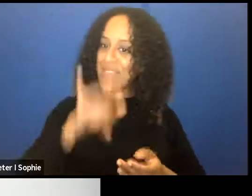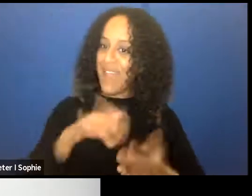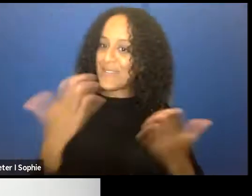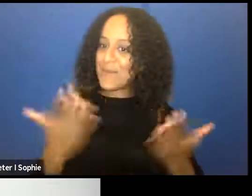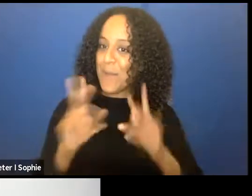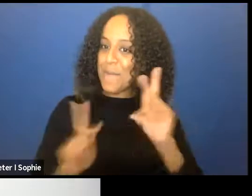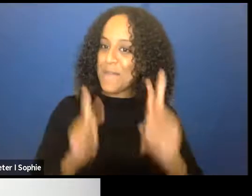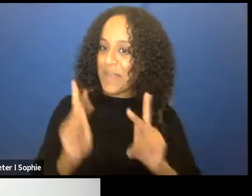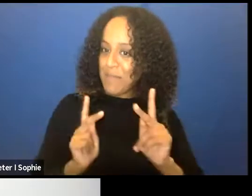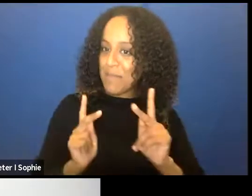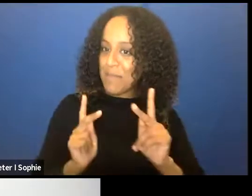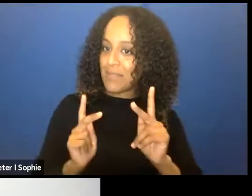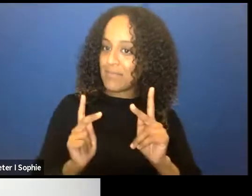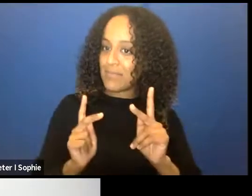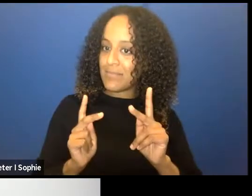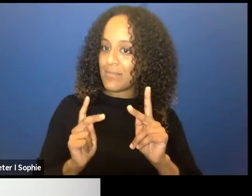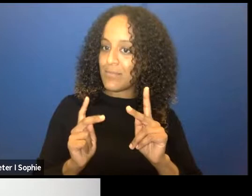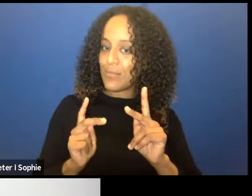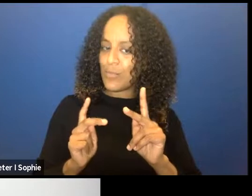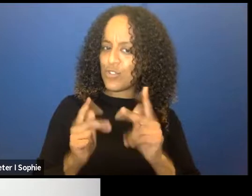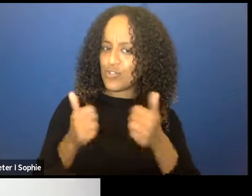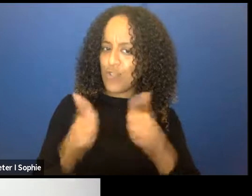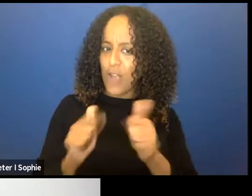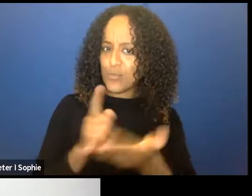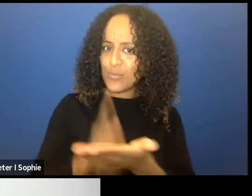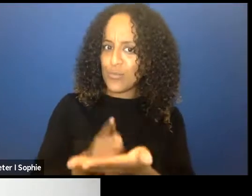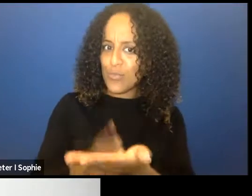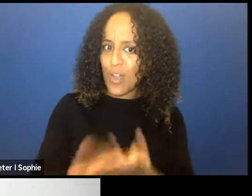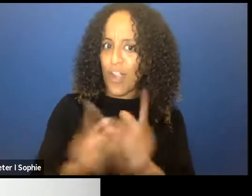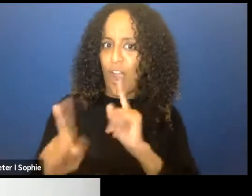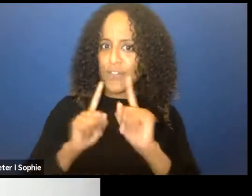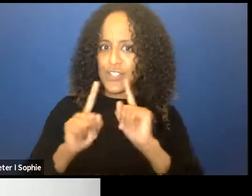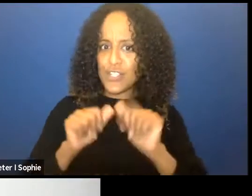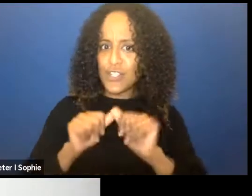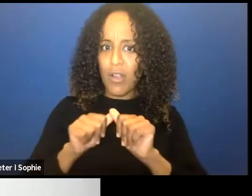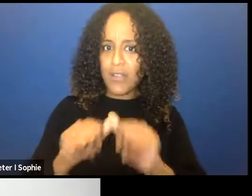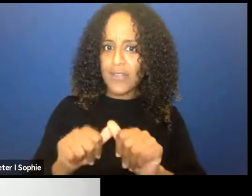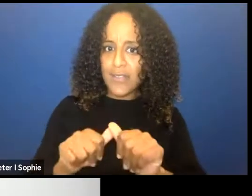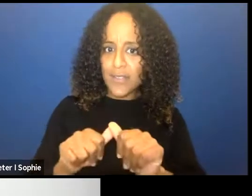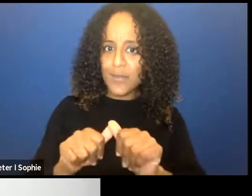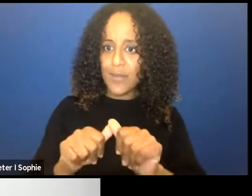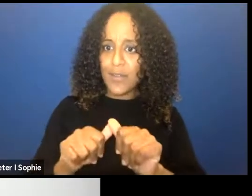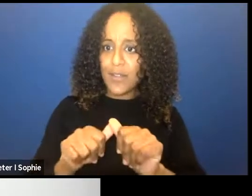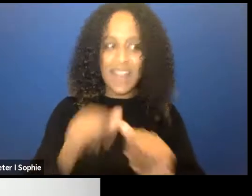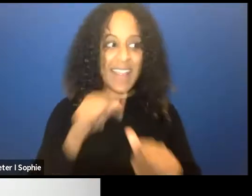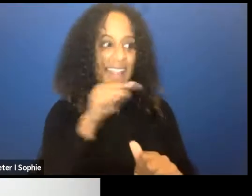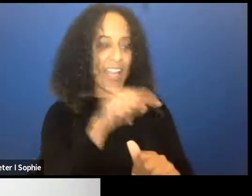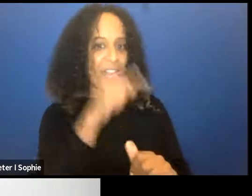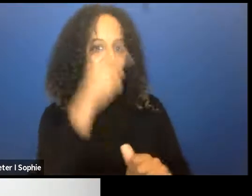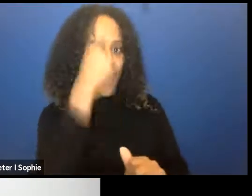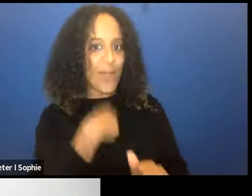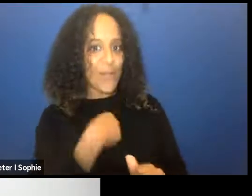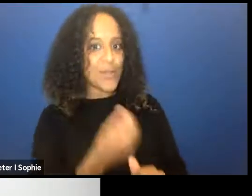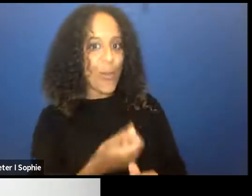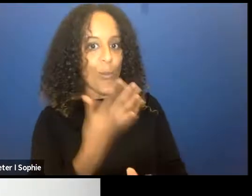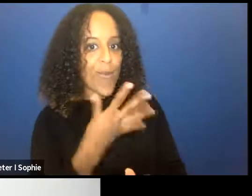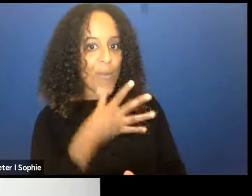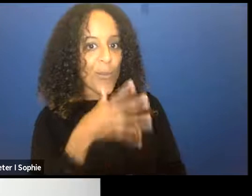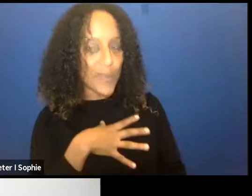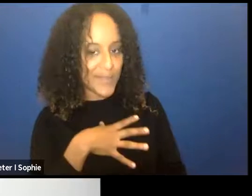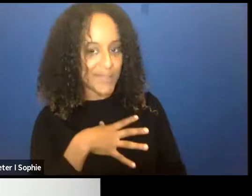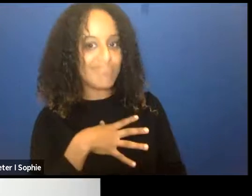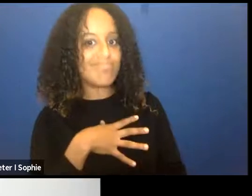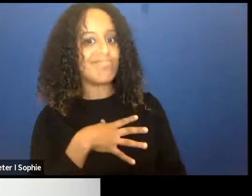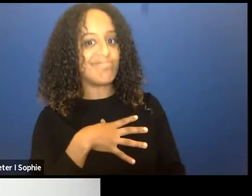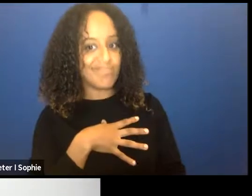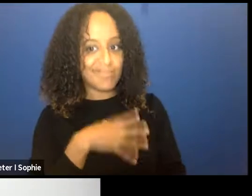at. And um, as the conversation went on, I realized he thought I was a white woman